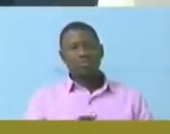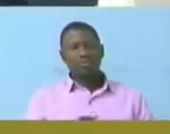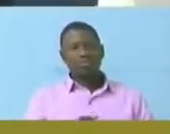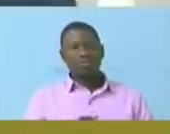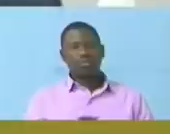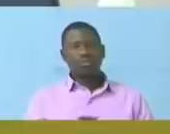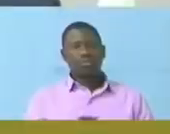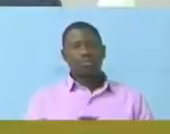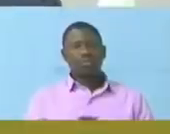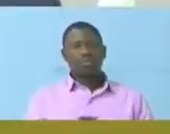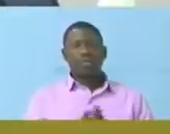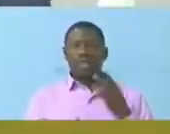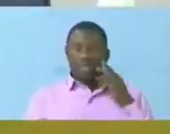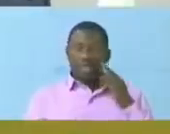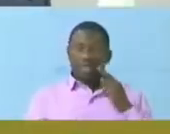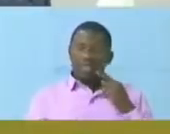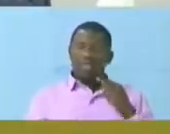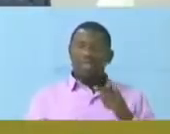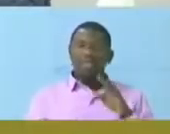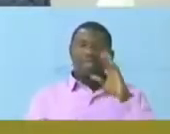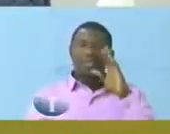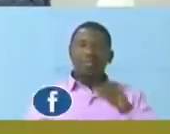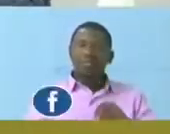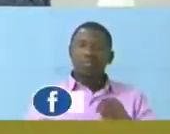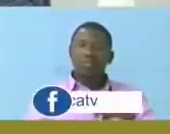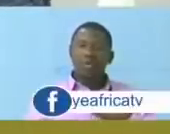in the discharge of public functions,